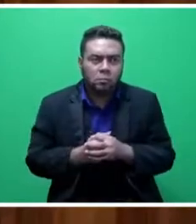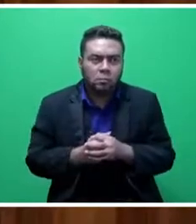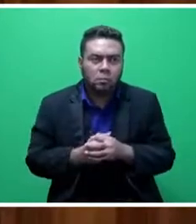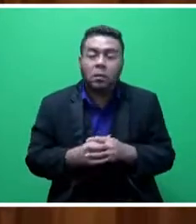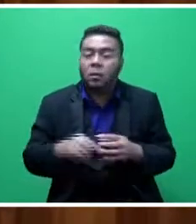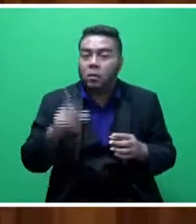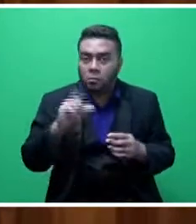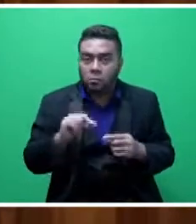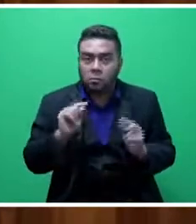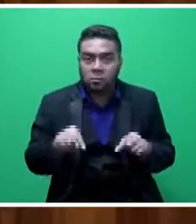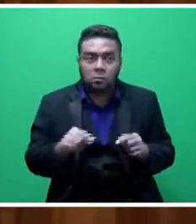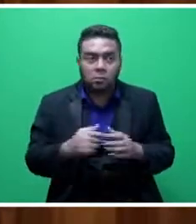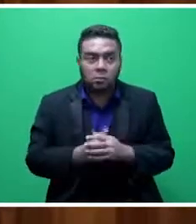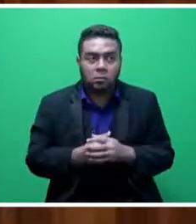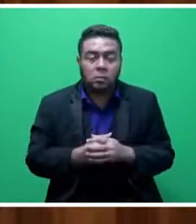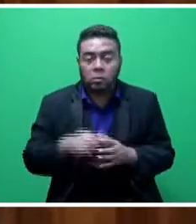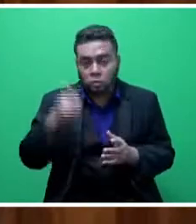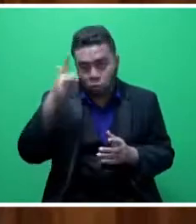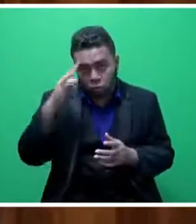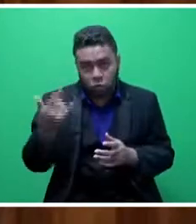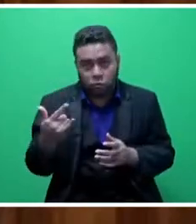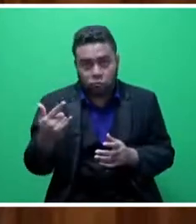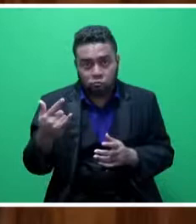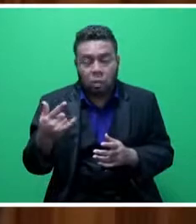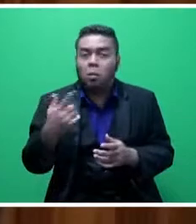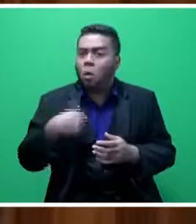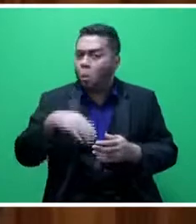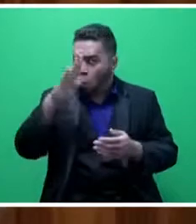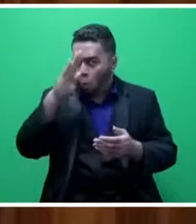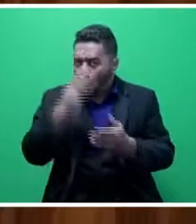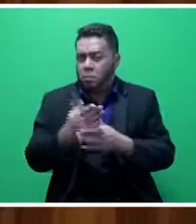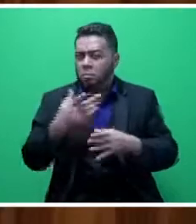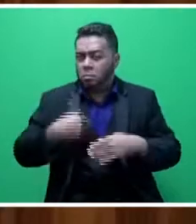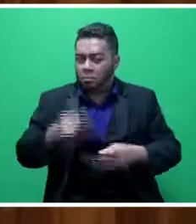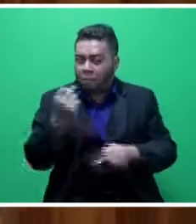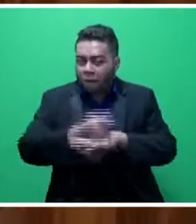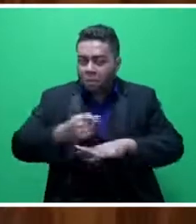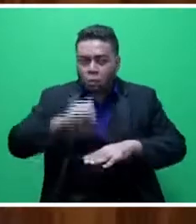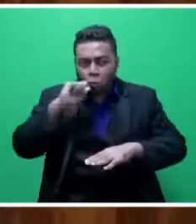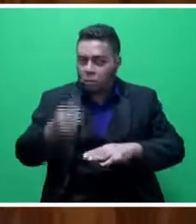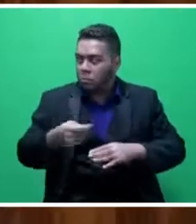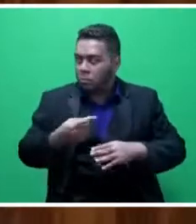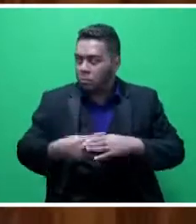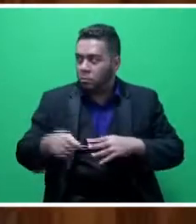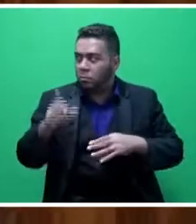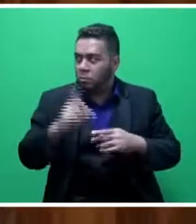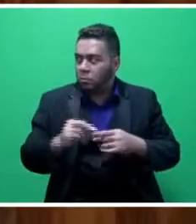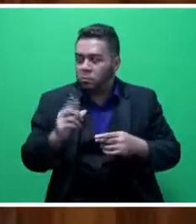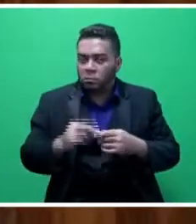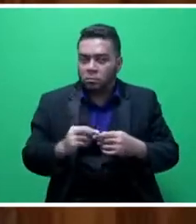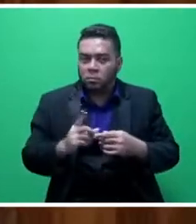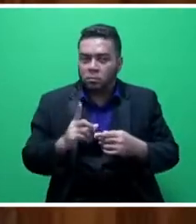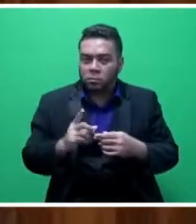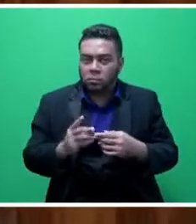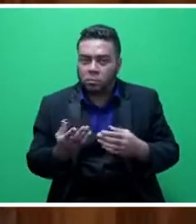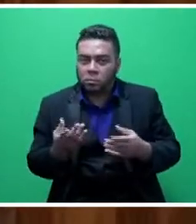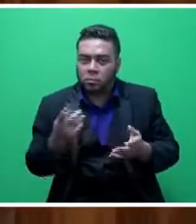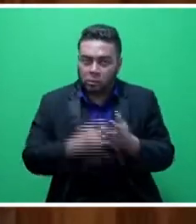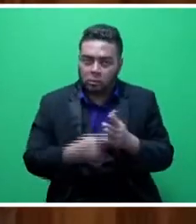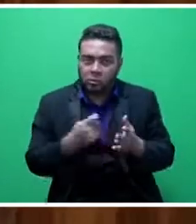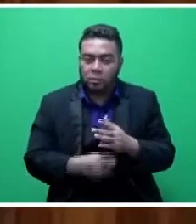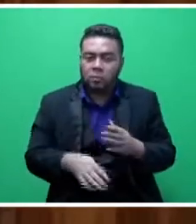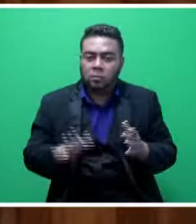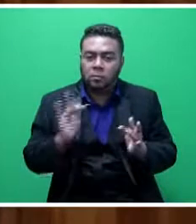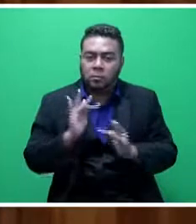they did suggest or hoped that the government would look at taxing these internet companies that do a lot of